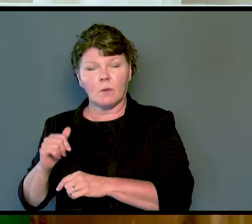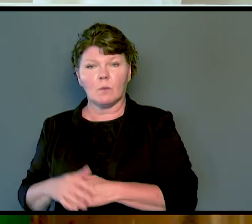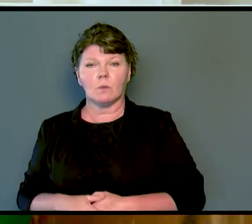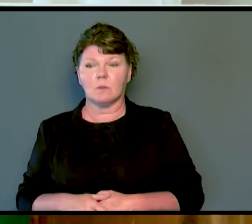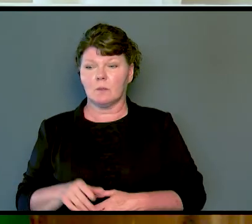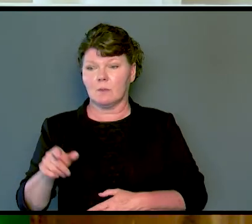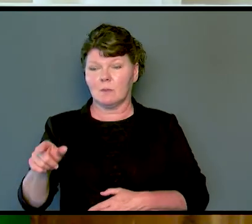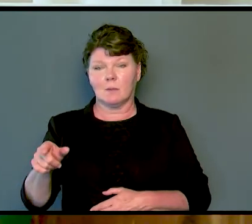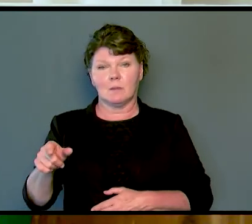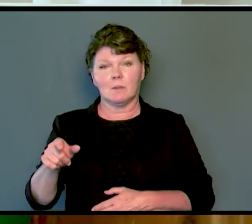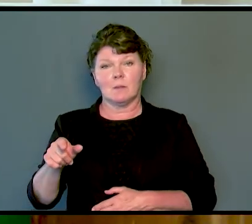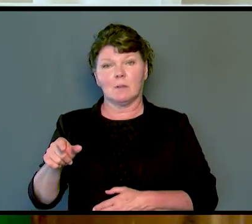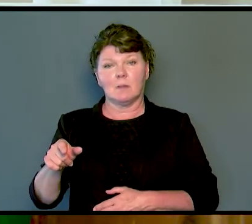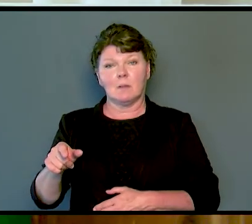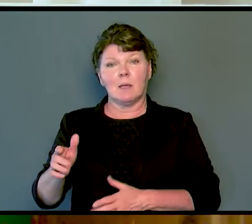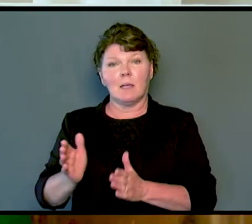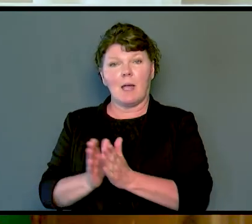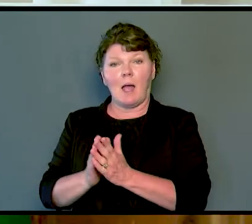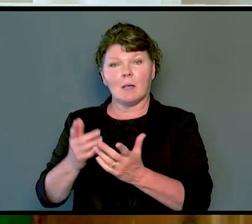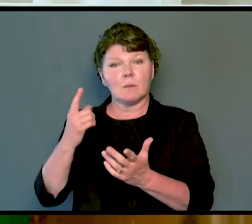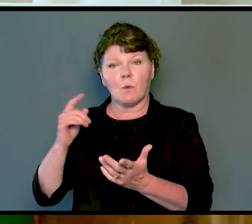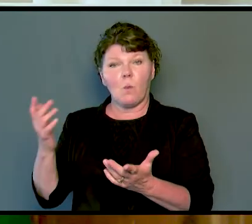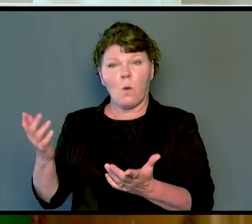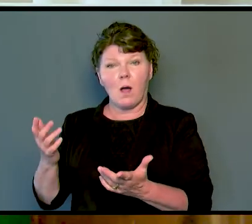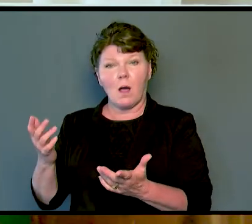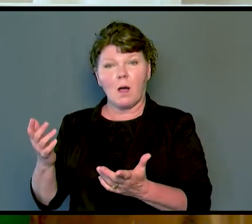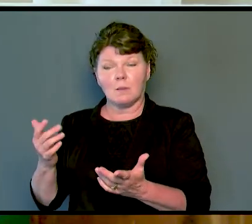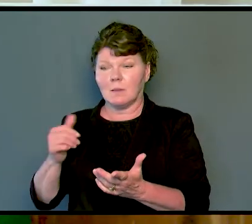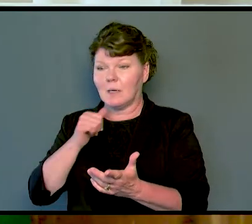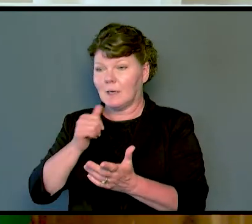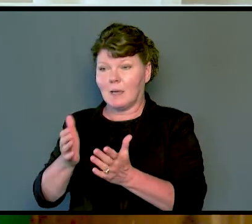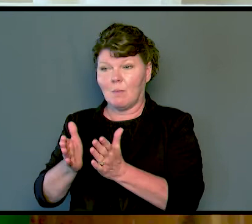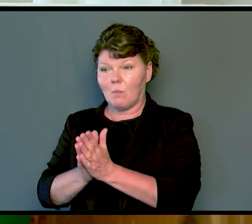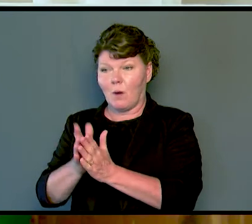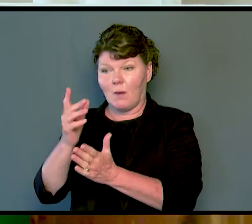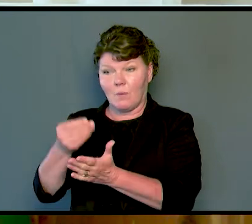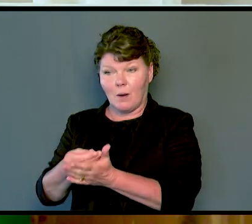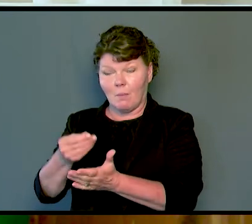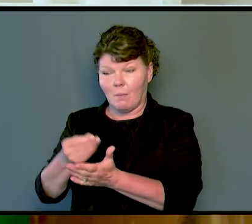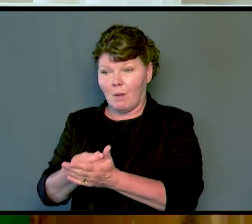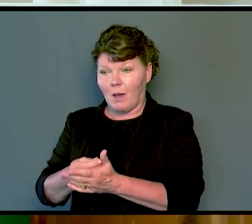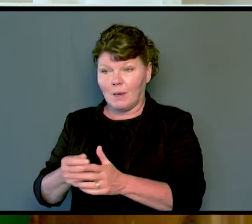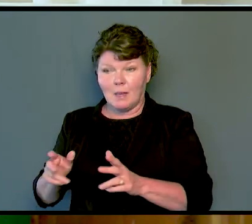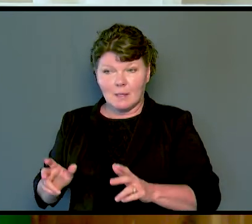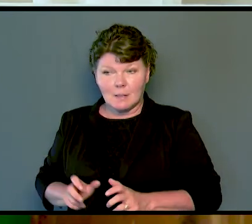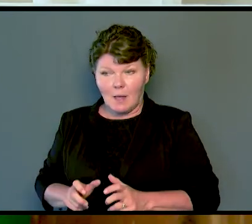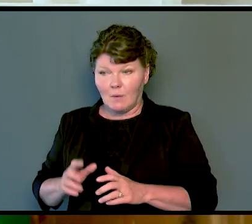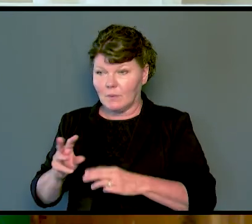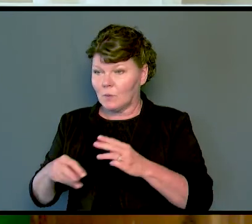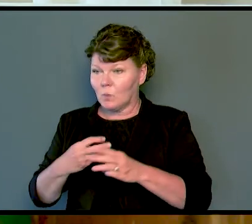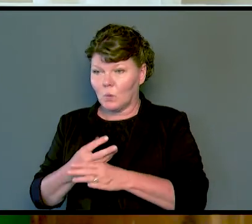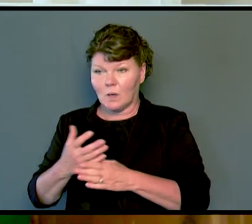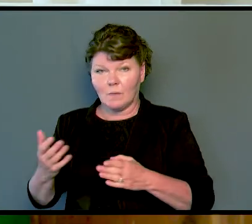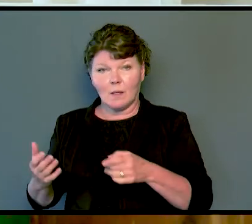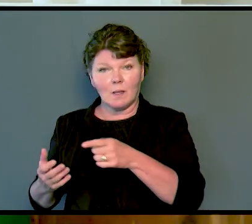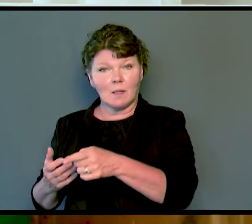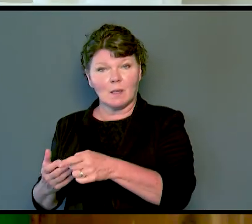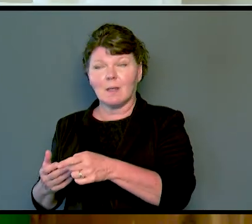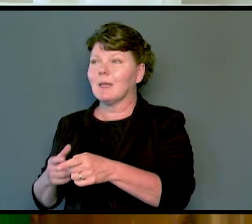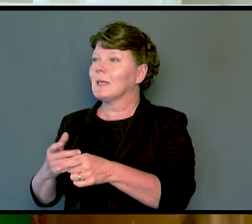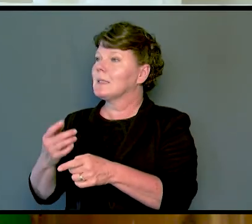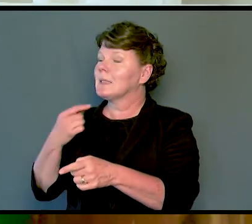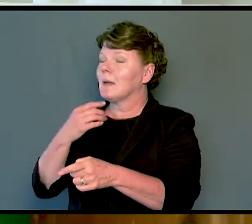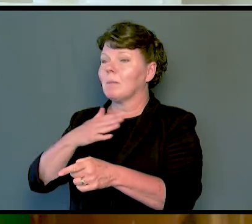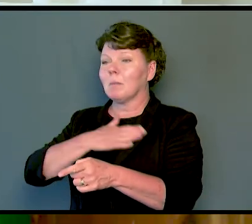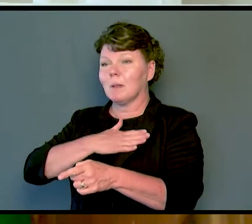And you notice what Bartimaeus asked for in this passage. He didn't pray for big money or for some selfish worldly thing, but